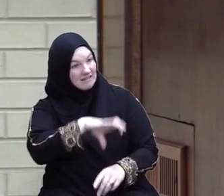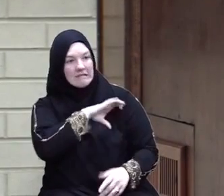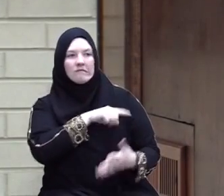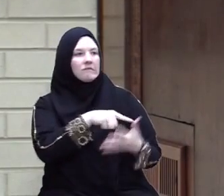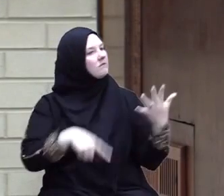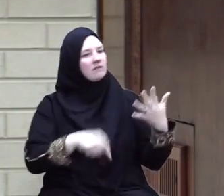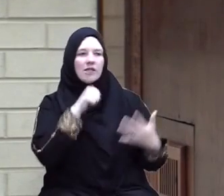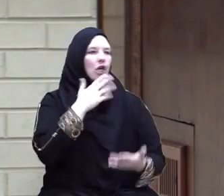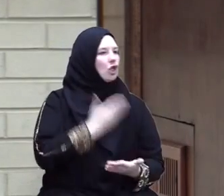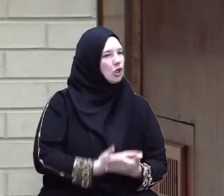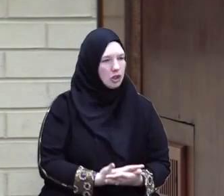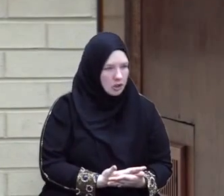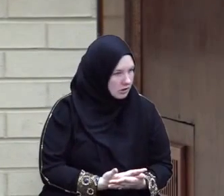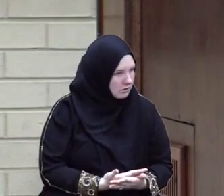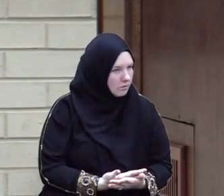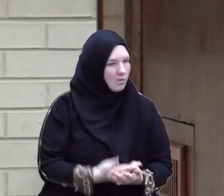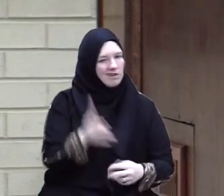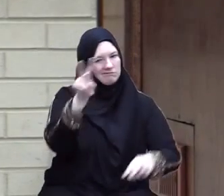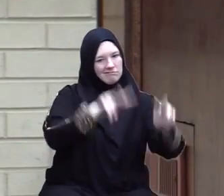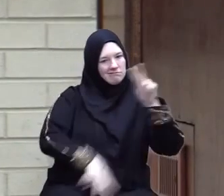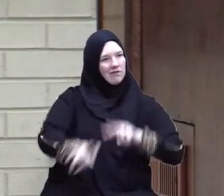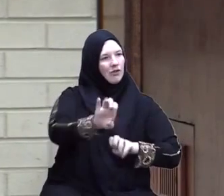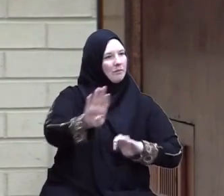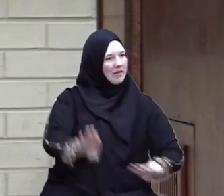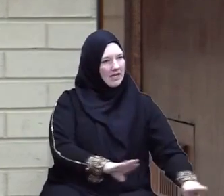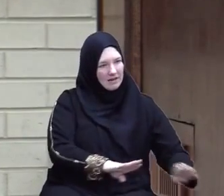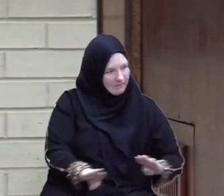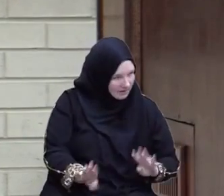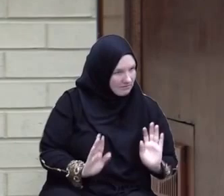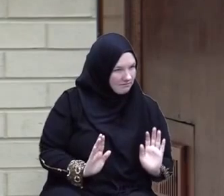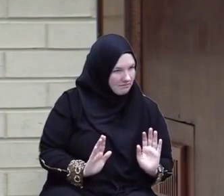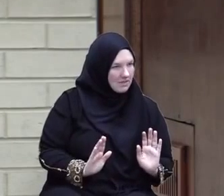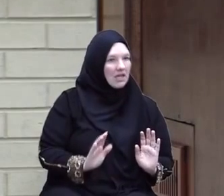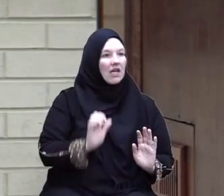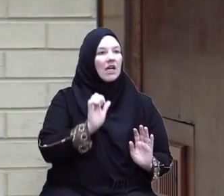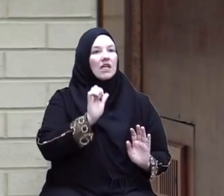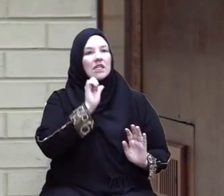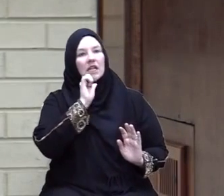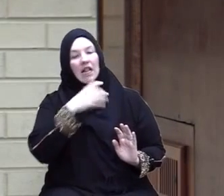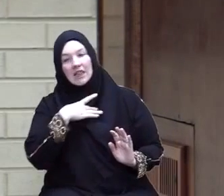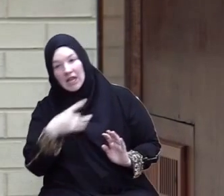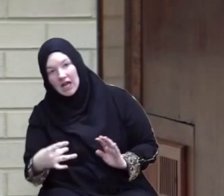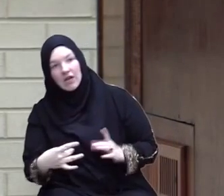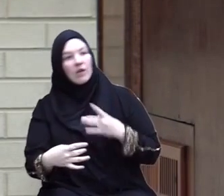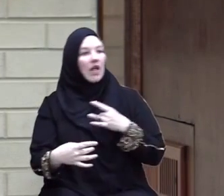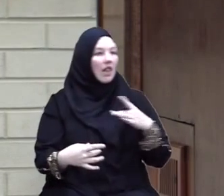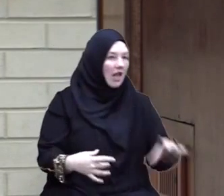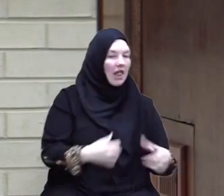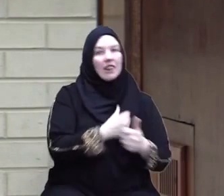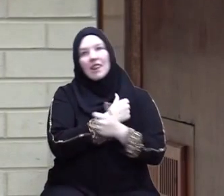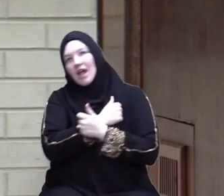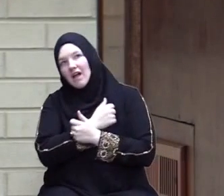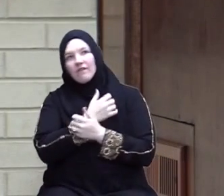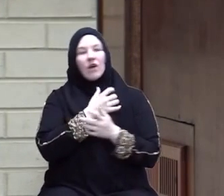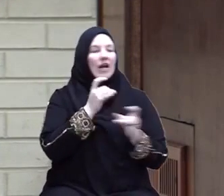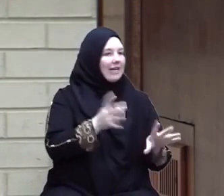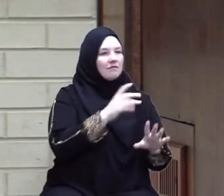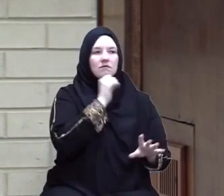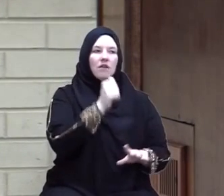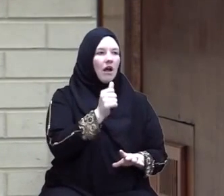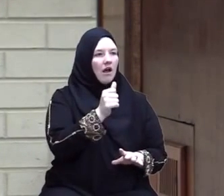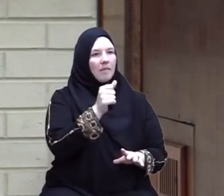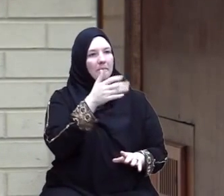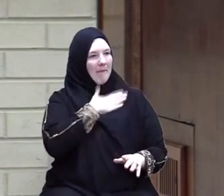judge them based on behavior, not based on liking or not liking, love or hate, not